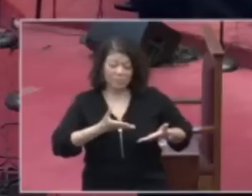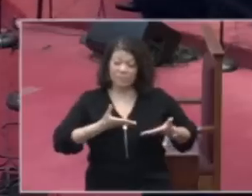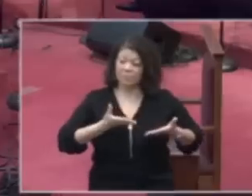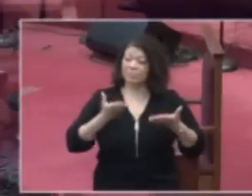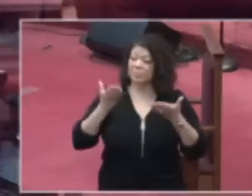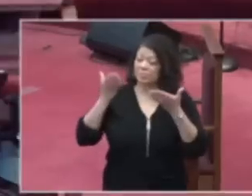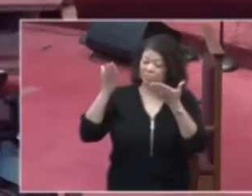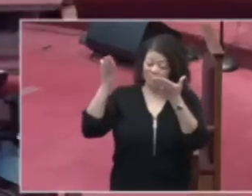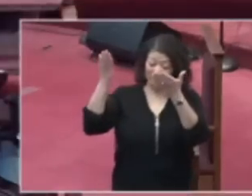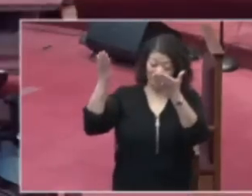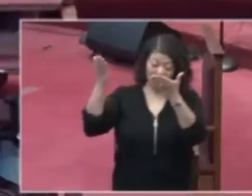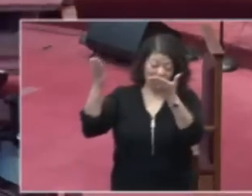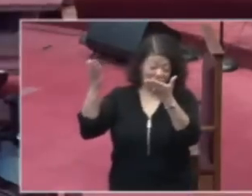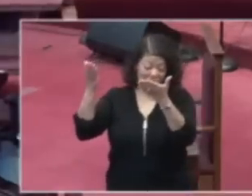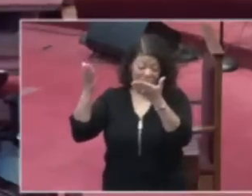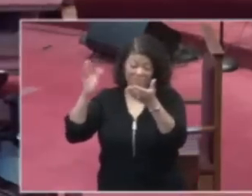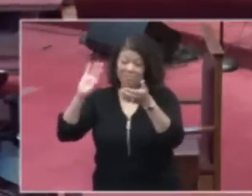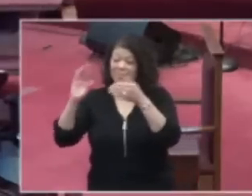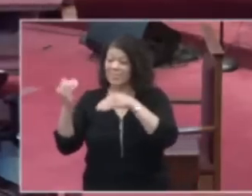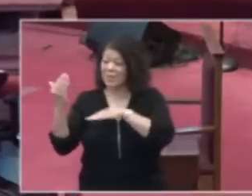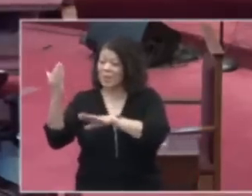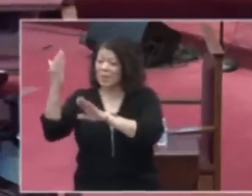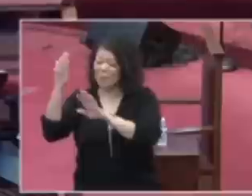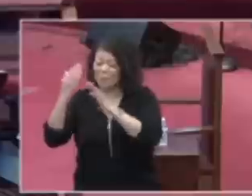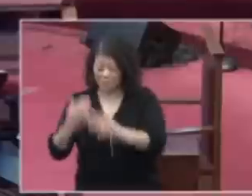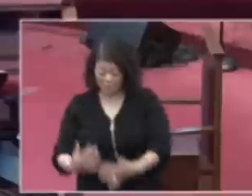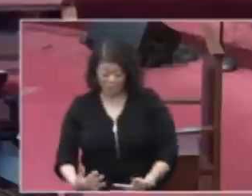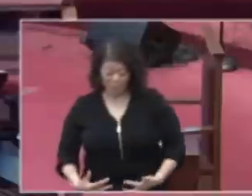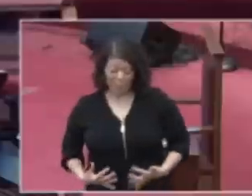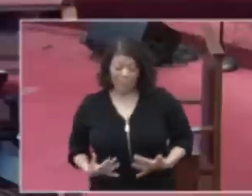Come on, y'all, let's sing. Feel.